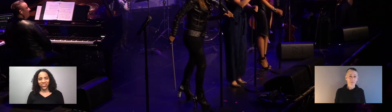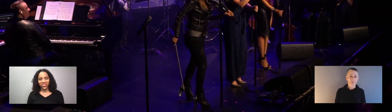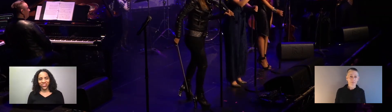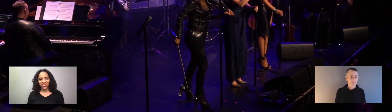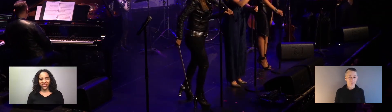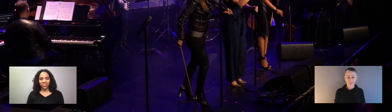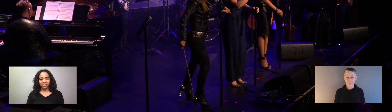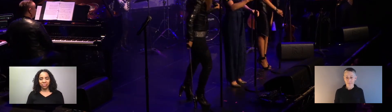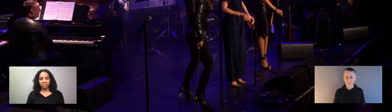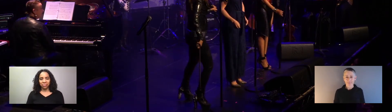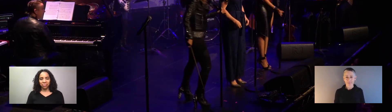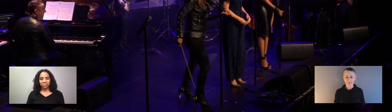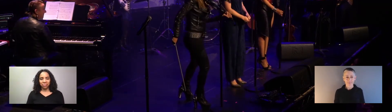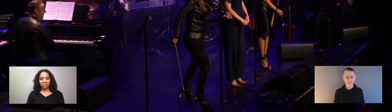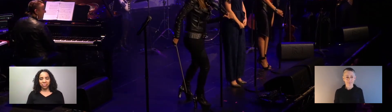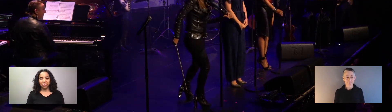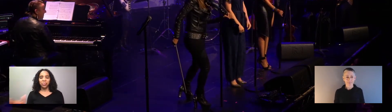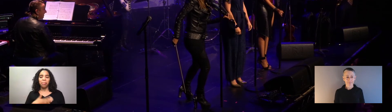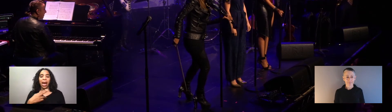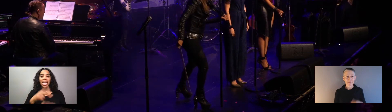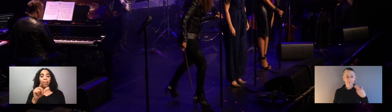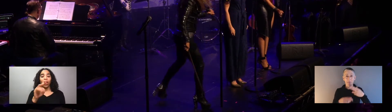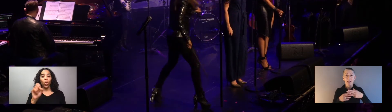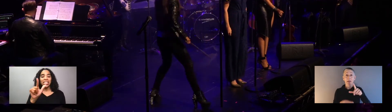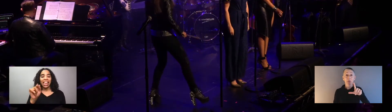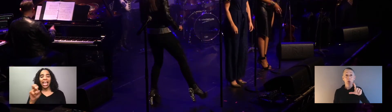My name is Lourds Lane. And this is from Super You.